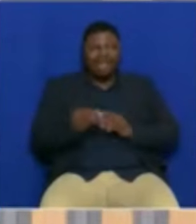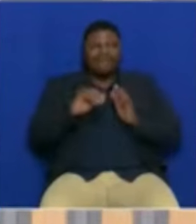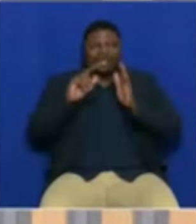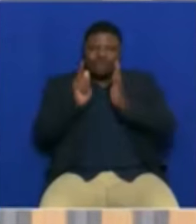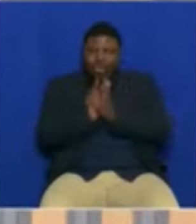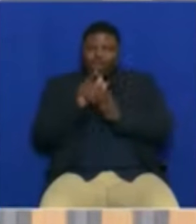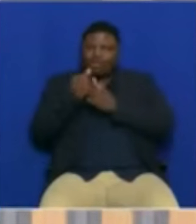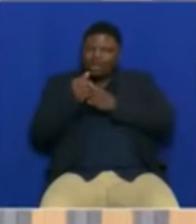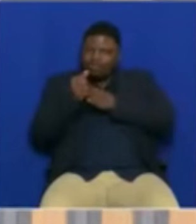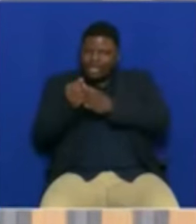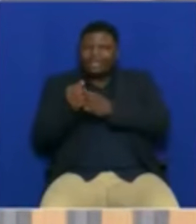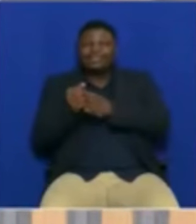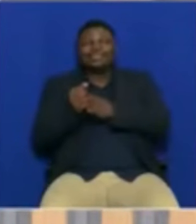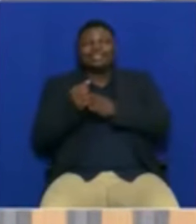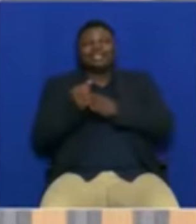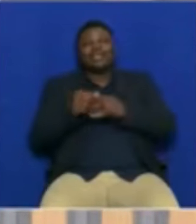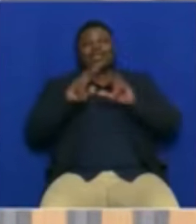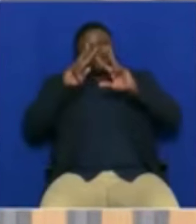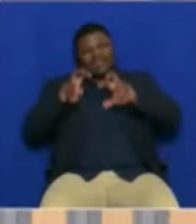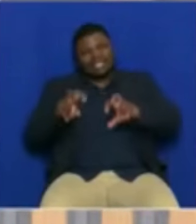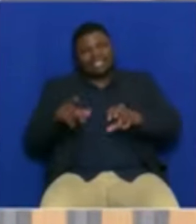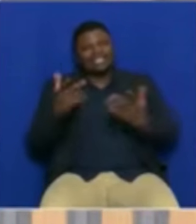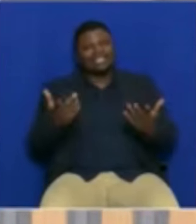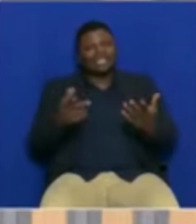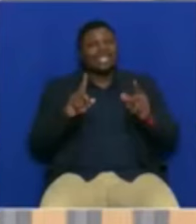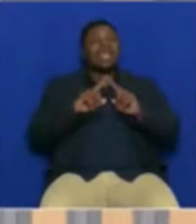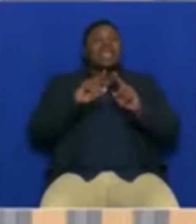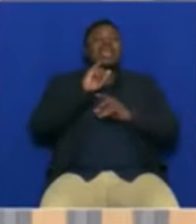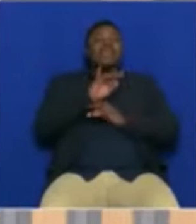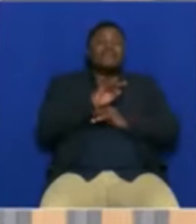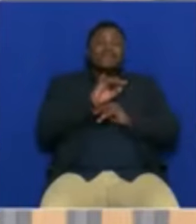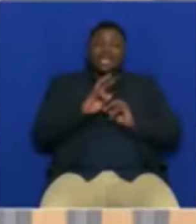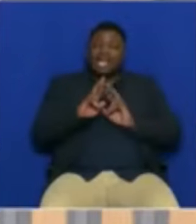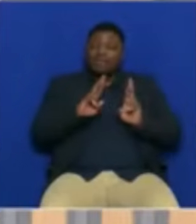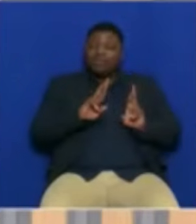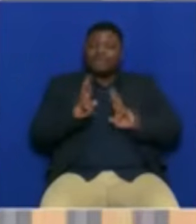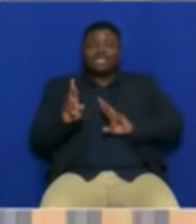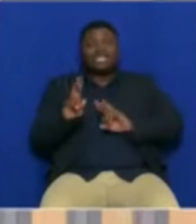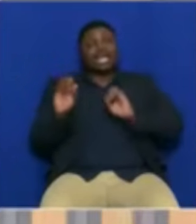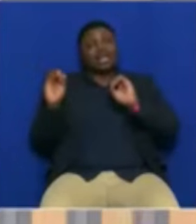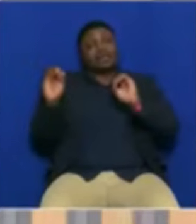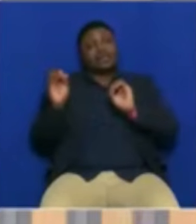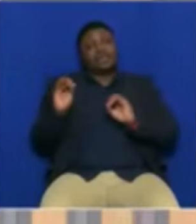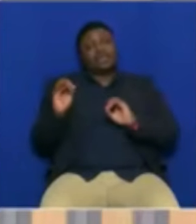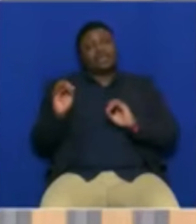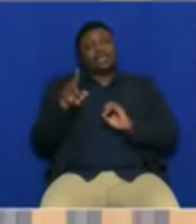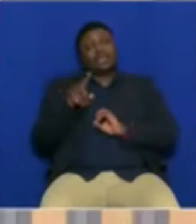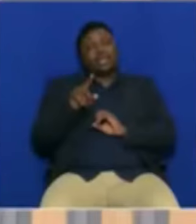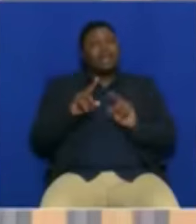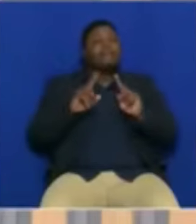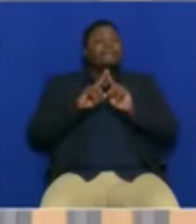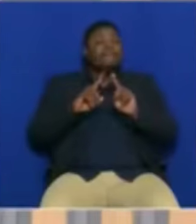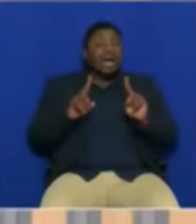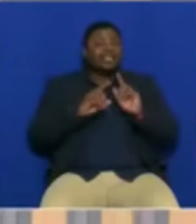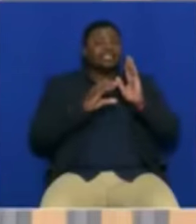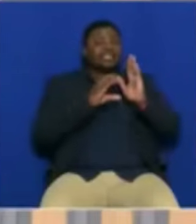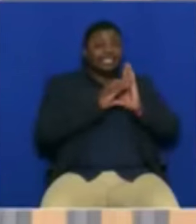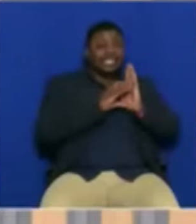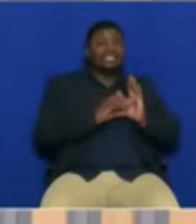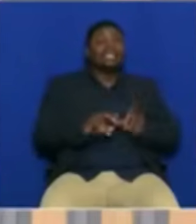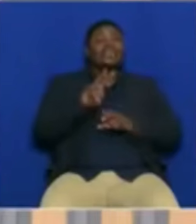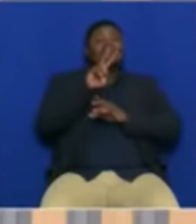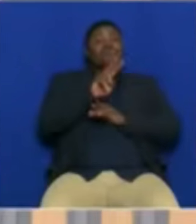not a referral and if it's not in terms of Section 28(1)A, what would your power